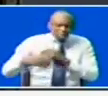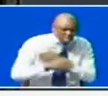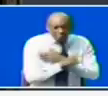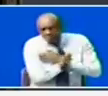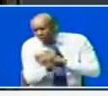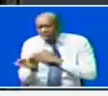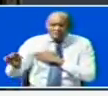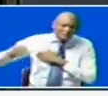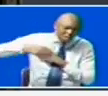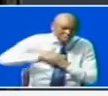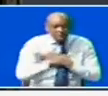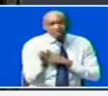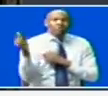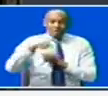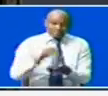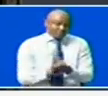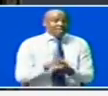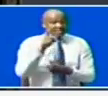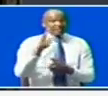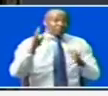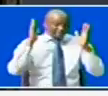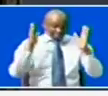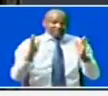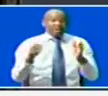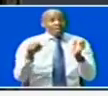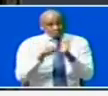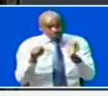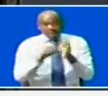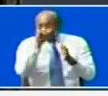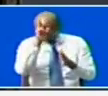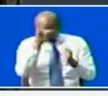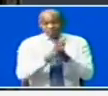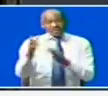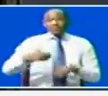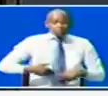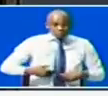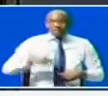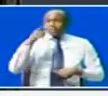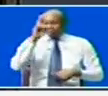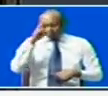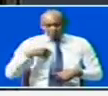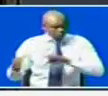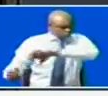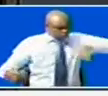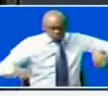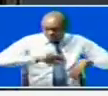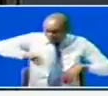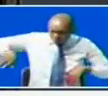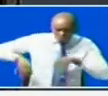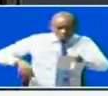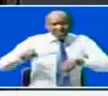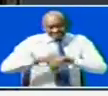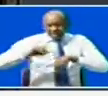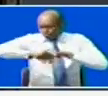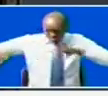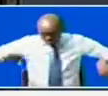And basically that is what was the major bone of contention with the police, trying to unblock the roads. And every time they